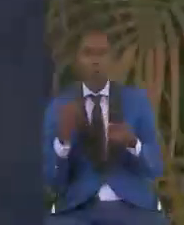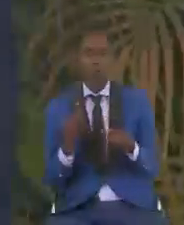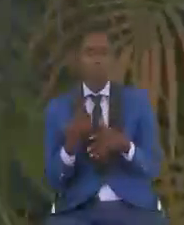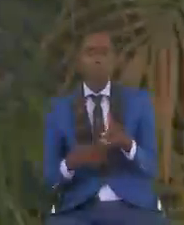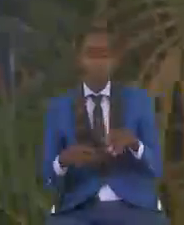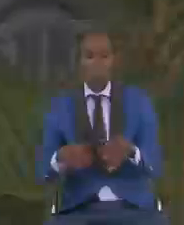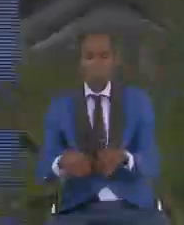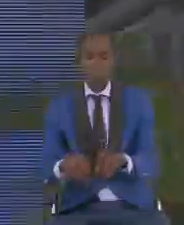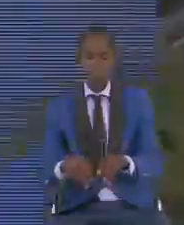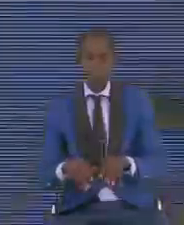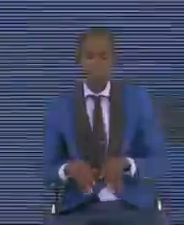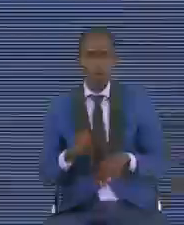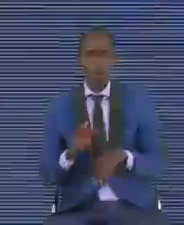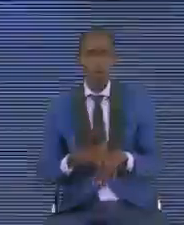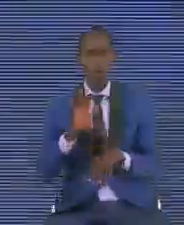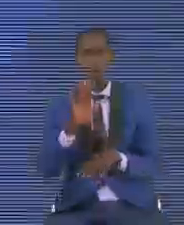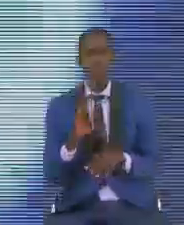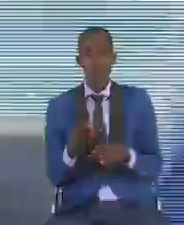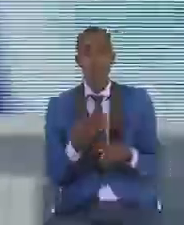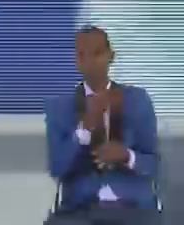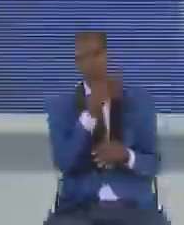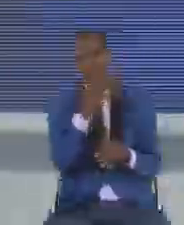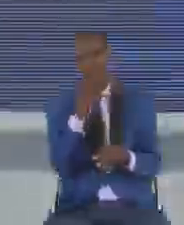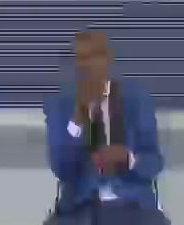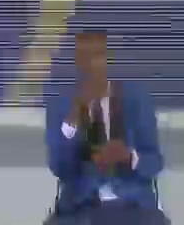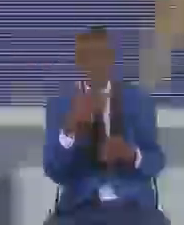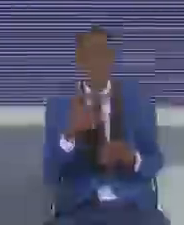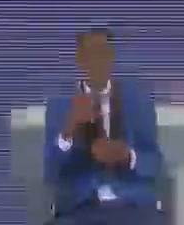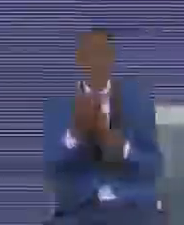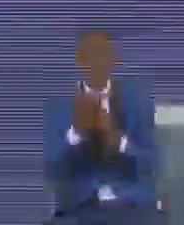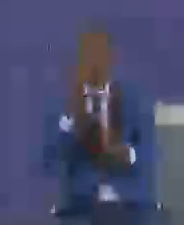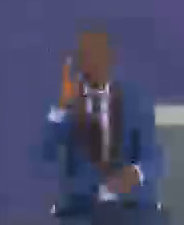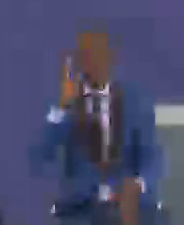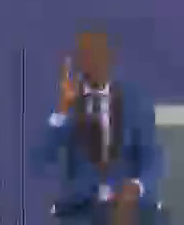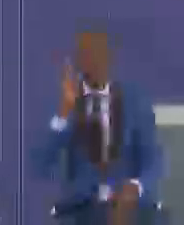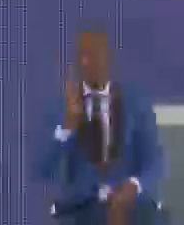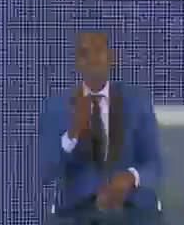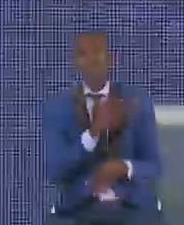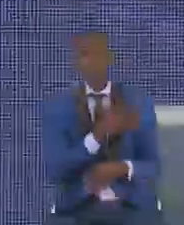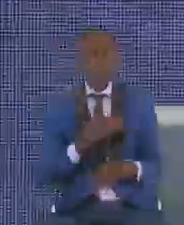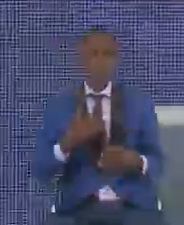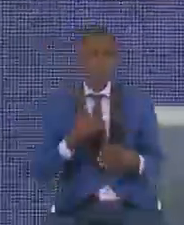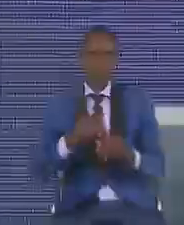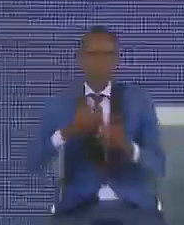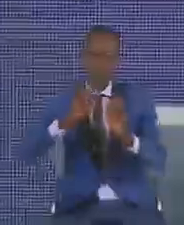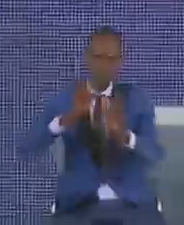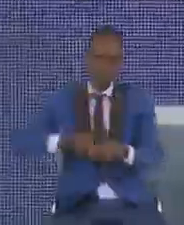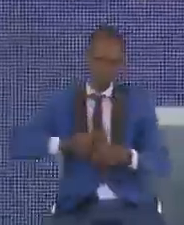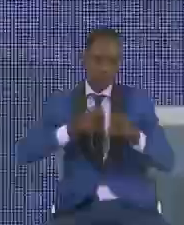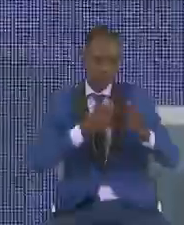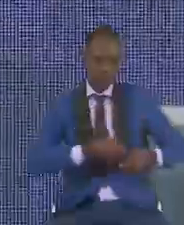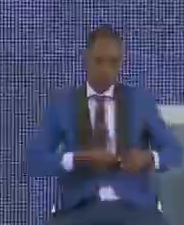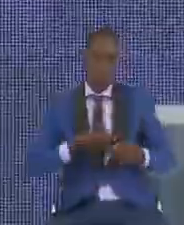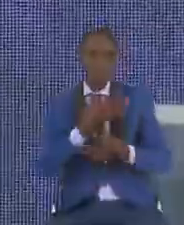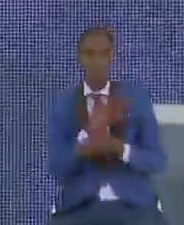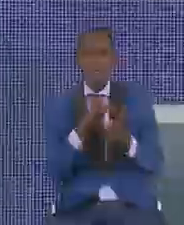farm. And you add your cutlass and you add your hoe. And the fellow saw that if